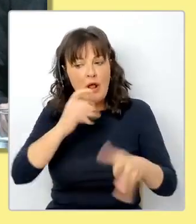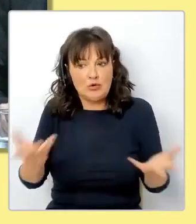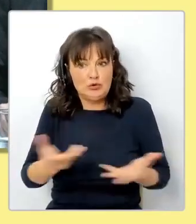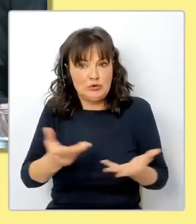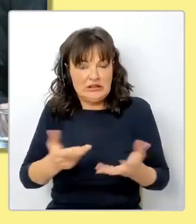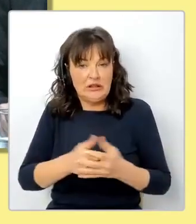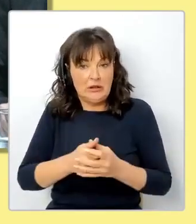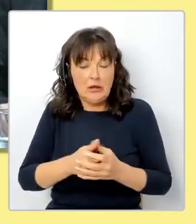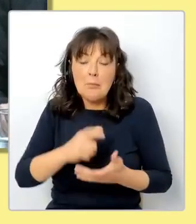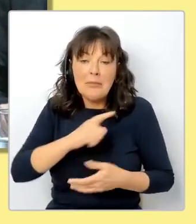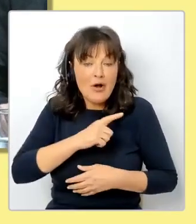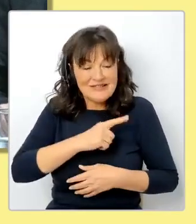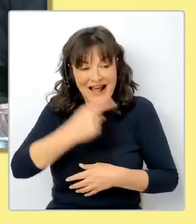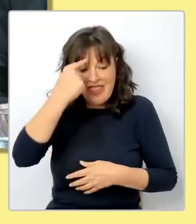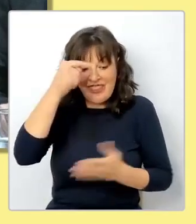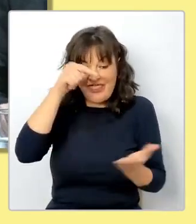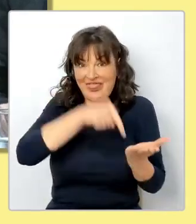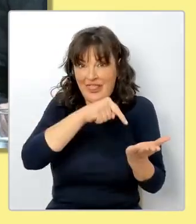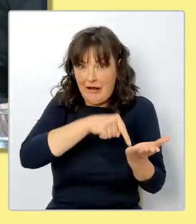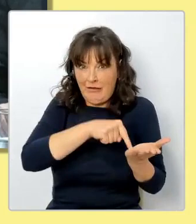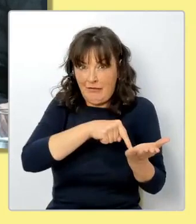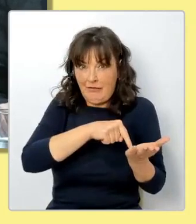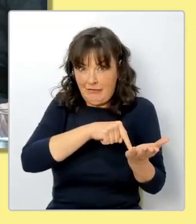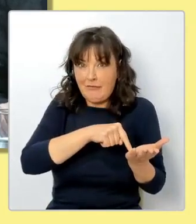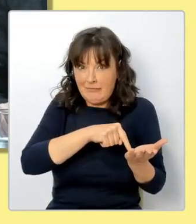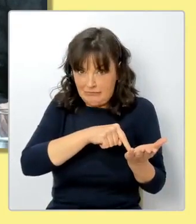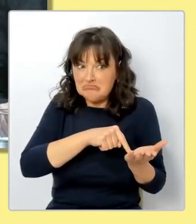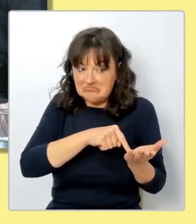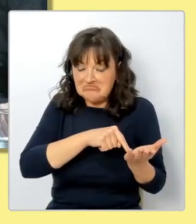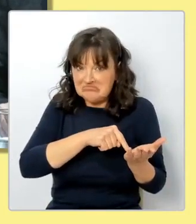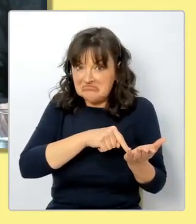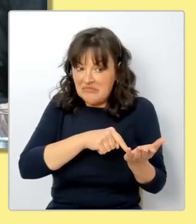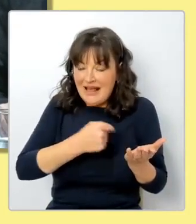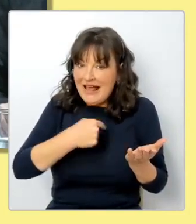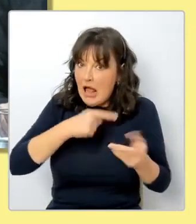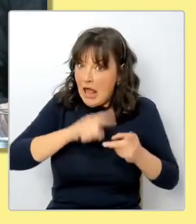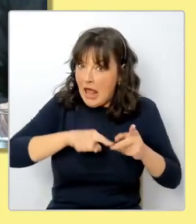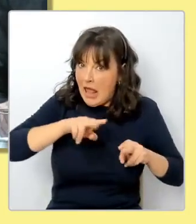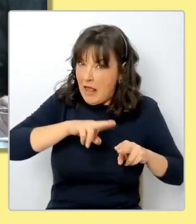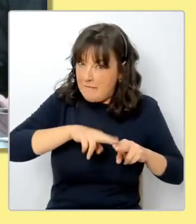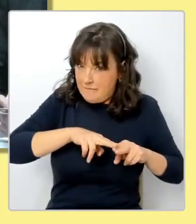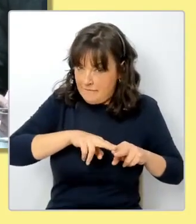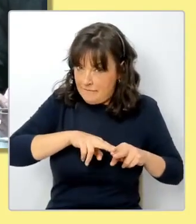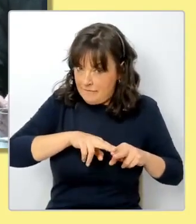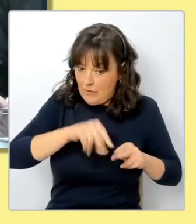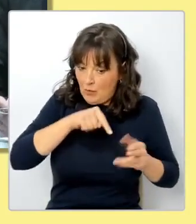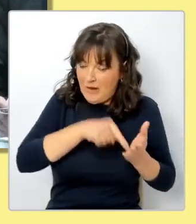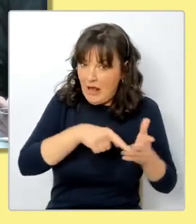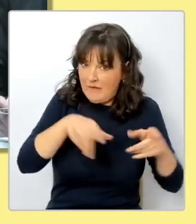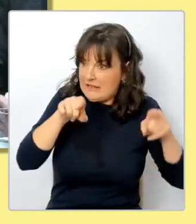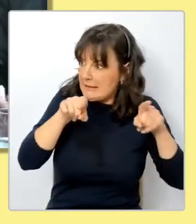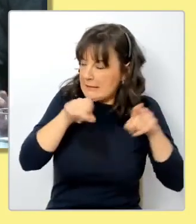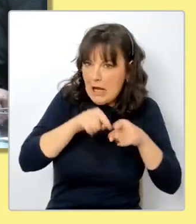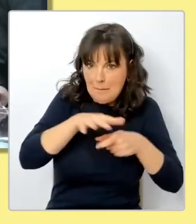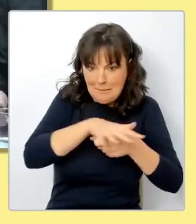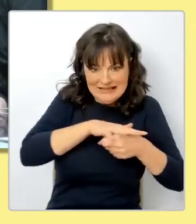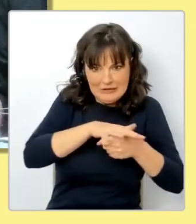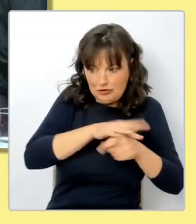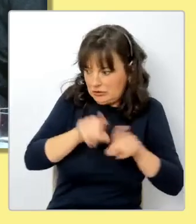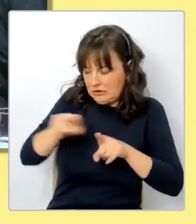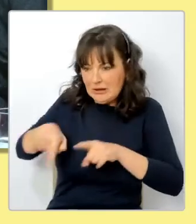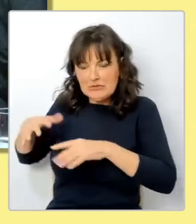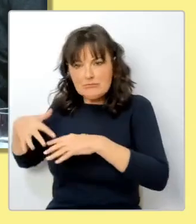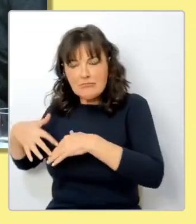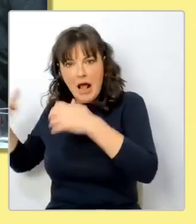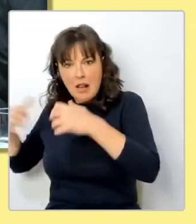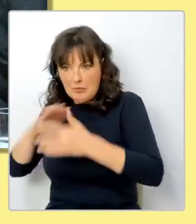think that that gives us the same position, the same ability as any other parliament to be able to call an